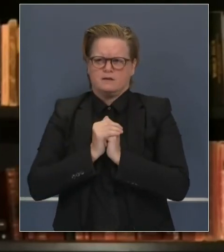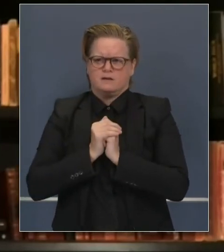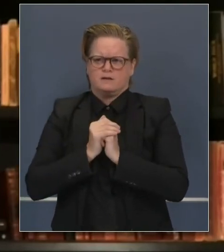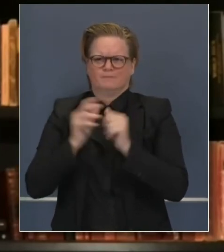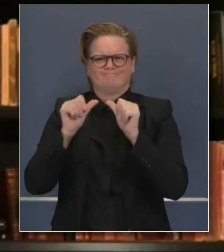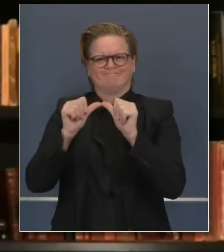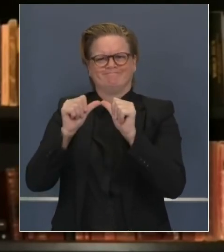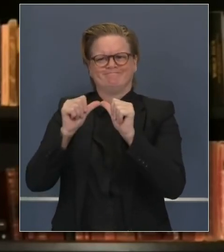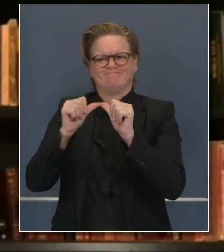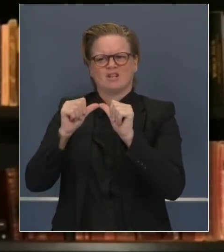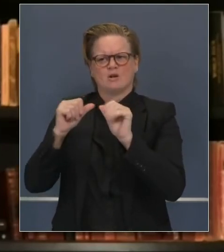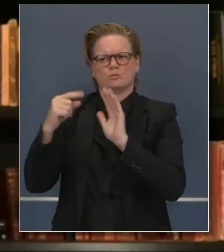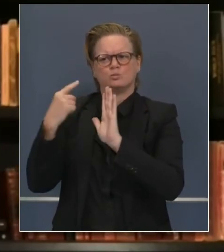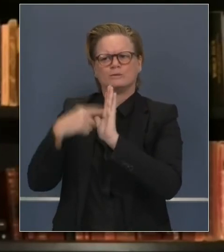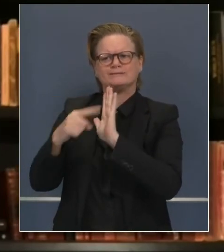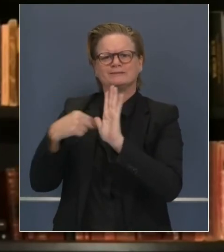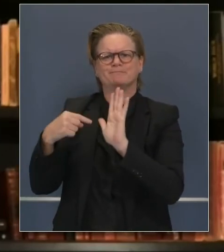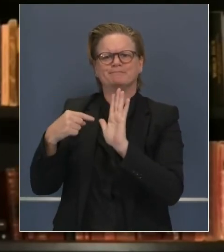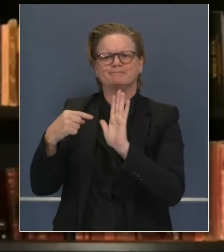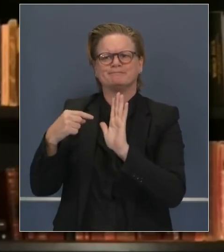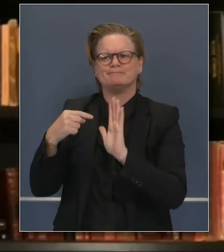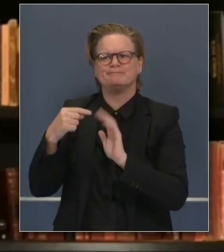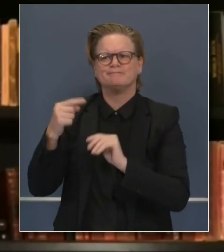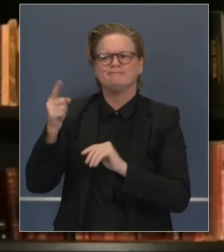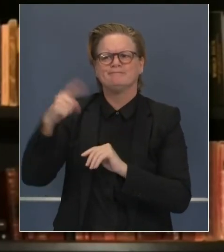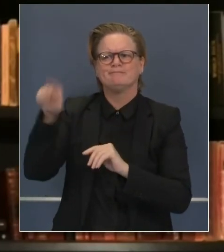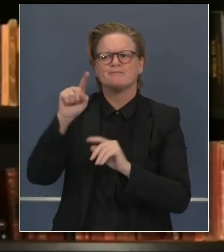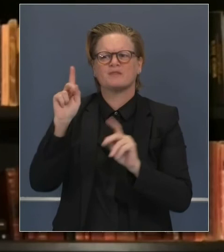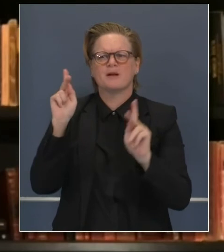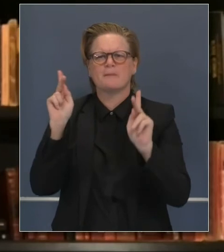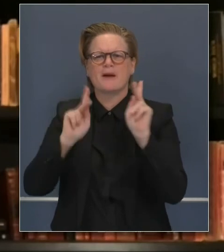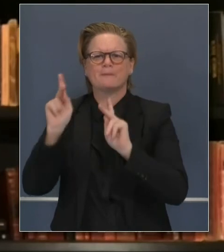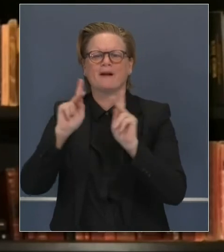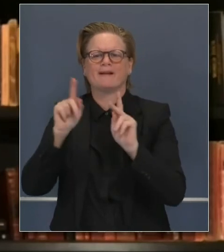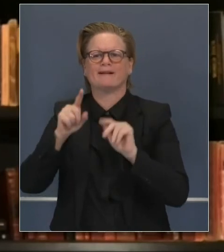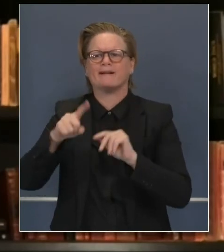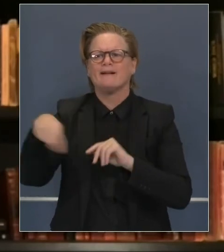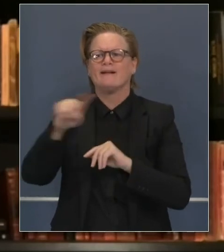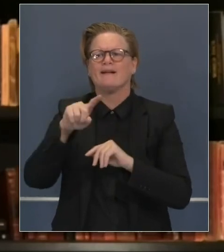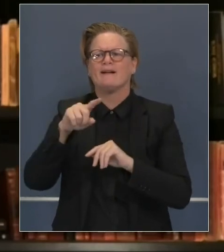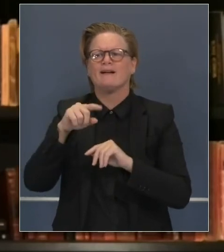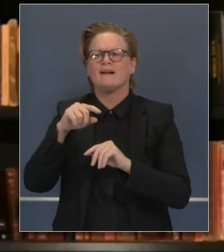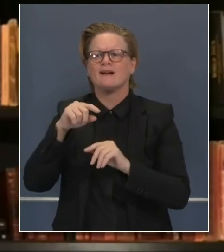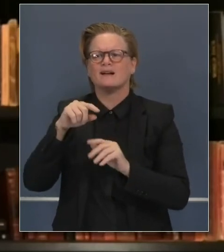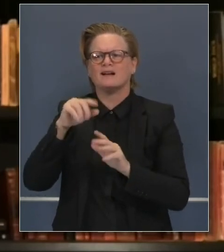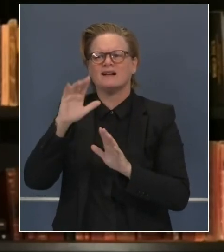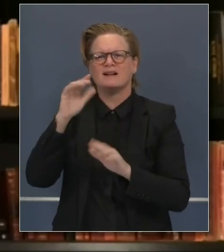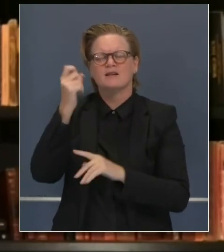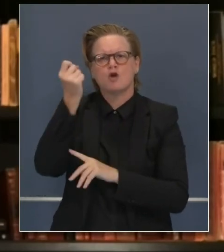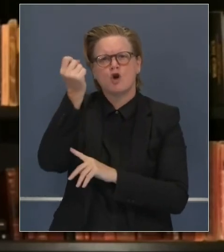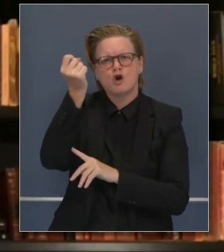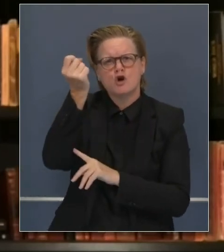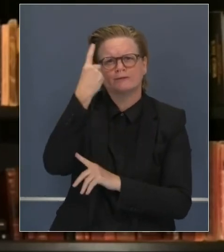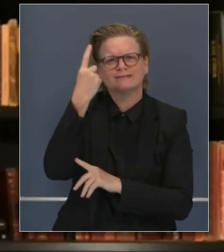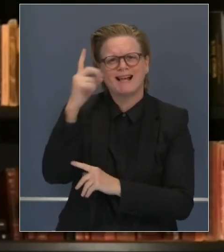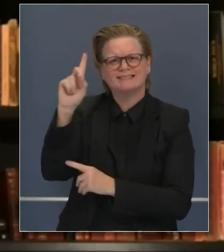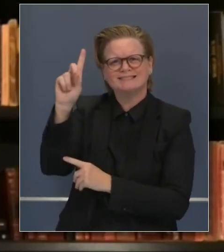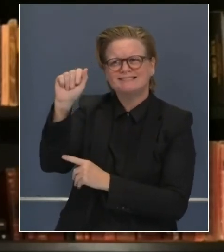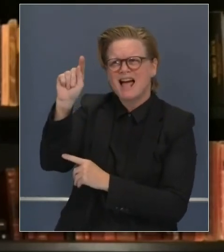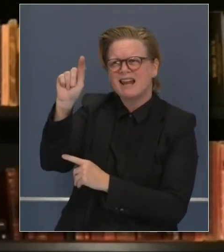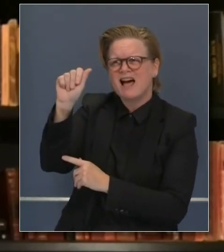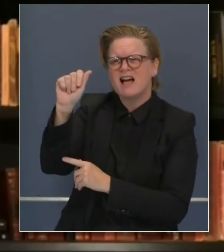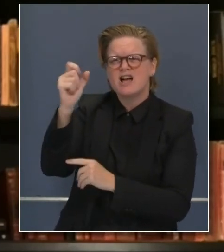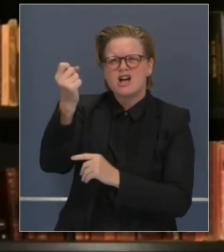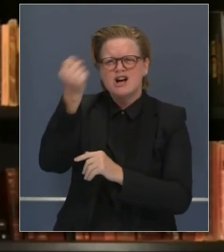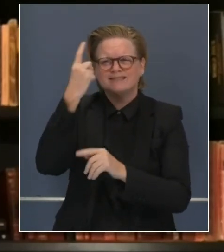understand some of the data, some of the science behind why you might close my local neighborhood hair salon, which has